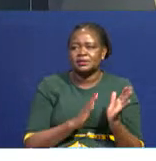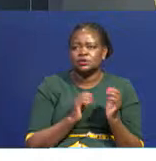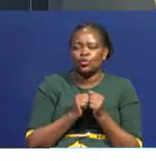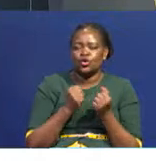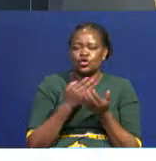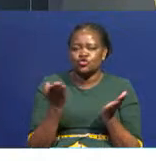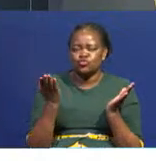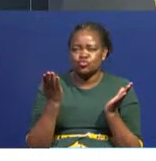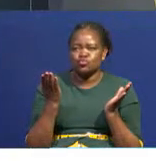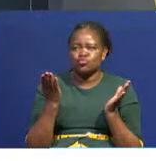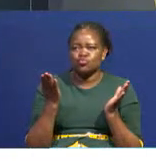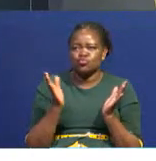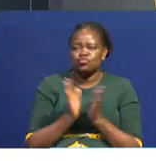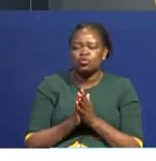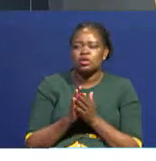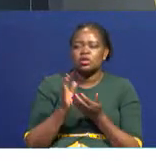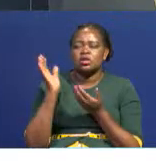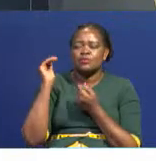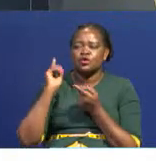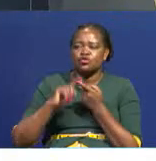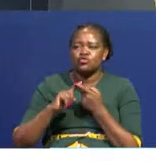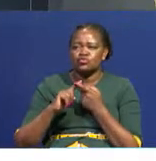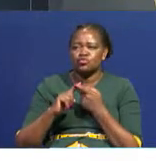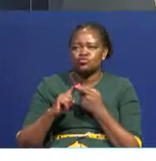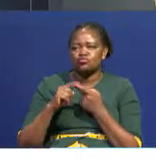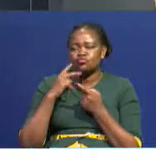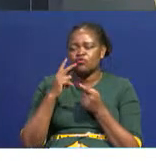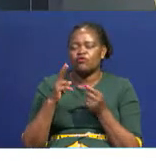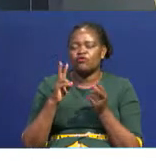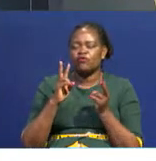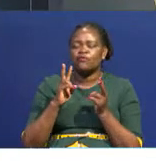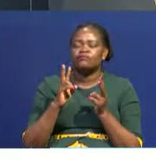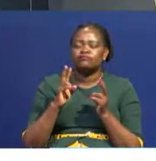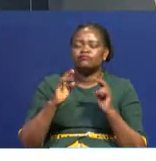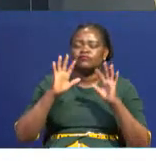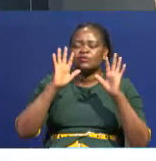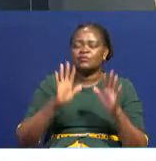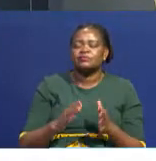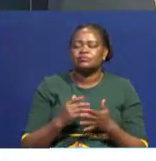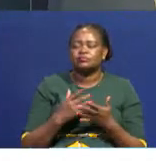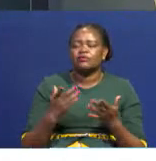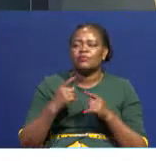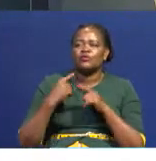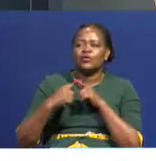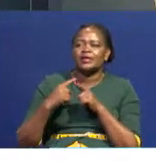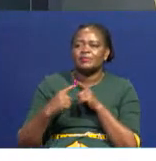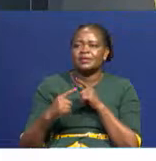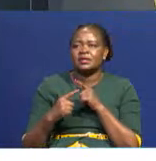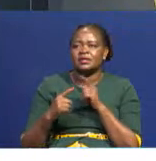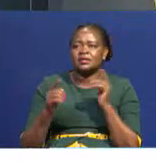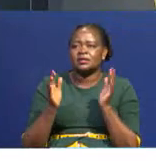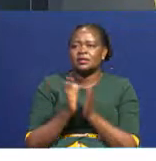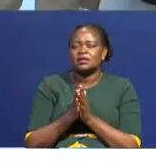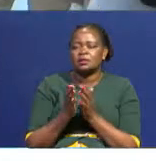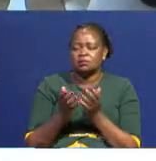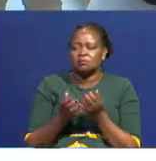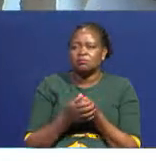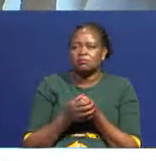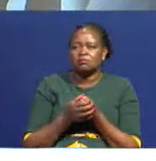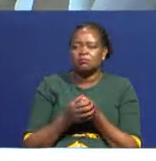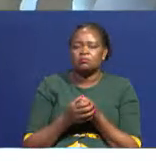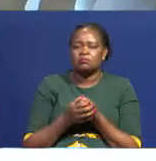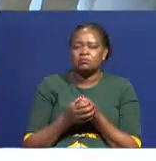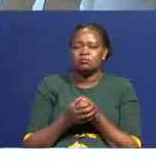with you, and look forward to gaining valuable insights from your experience and perspective.